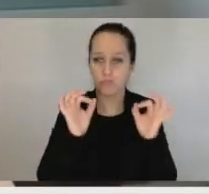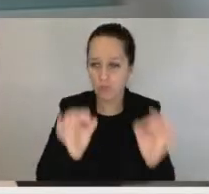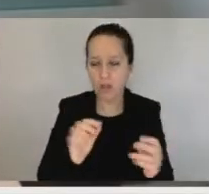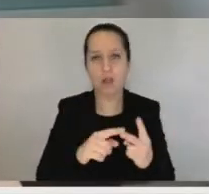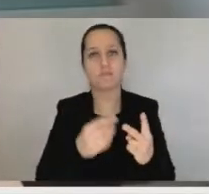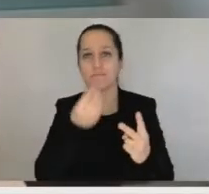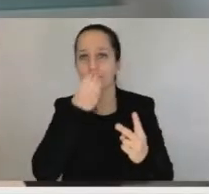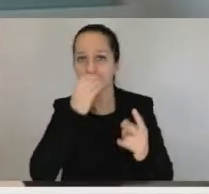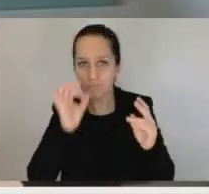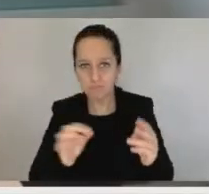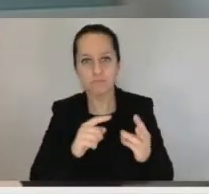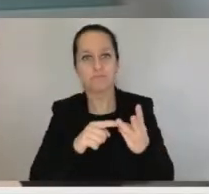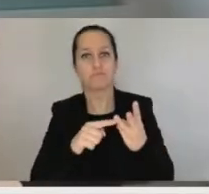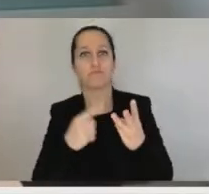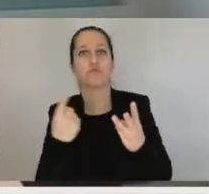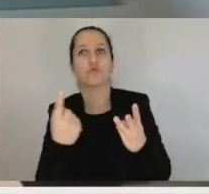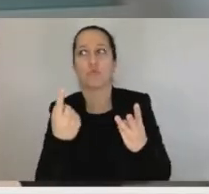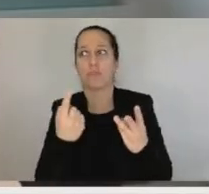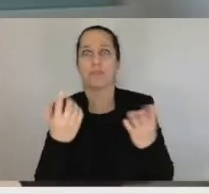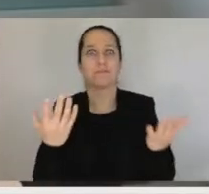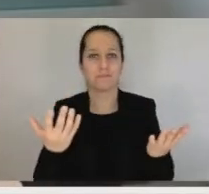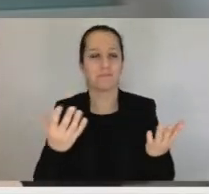the Marmot City idea.